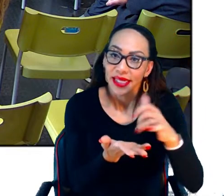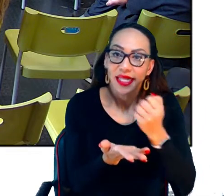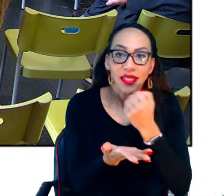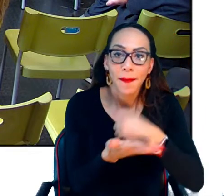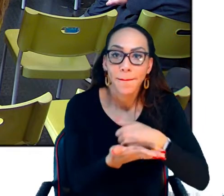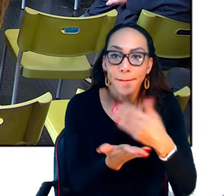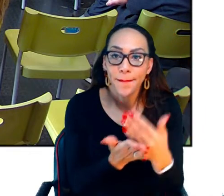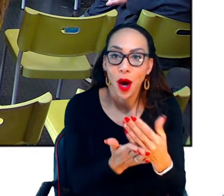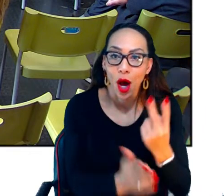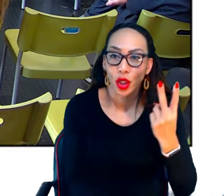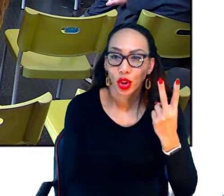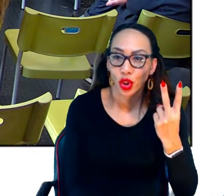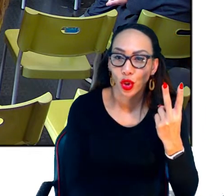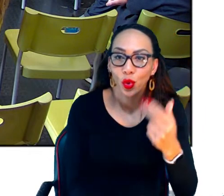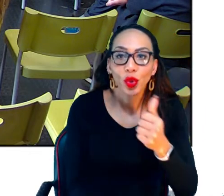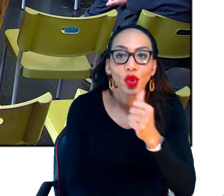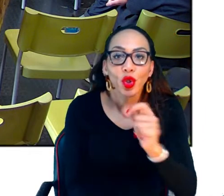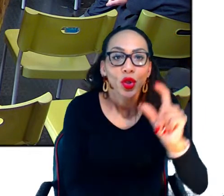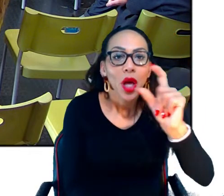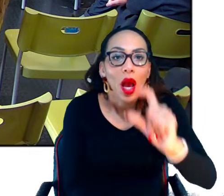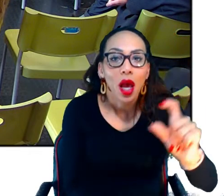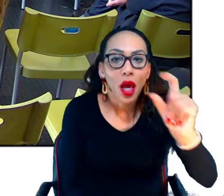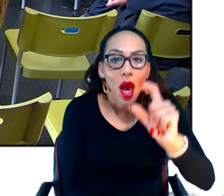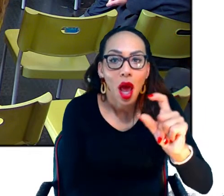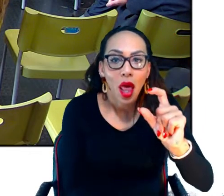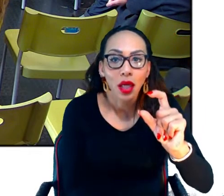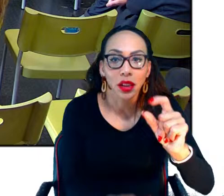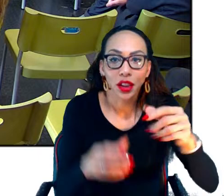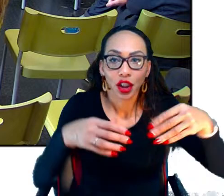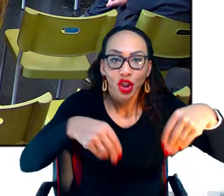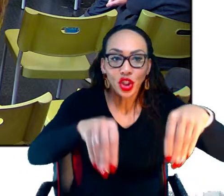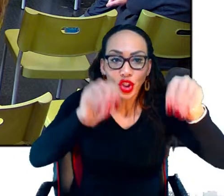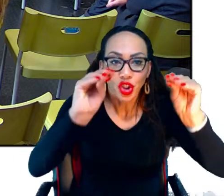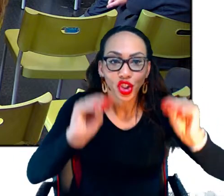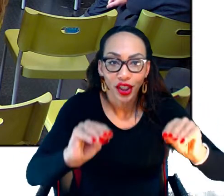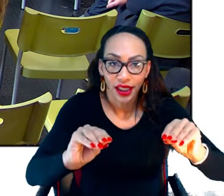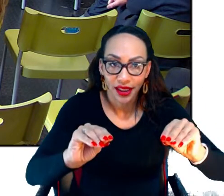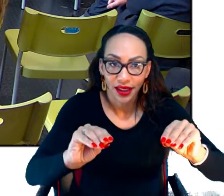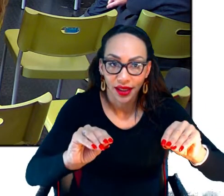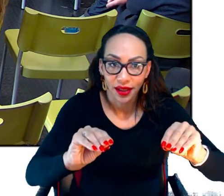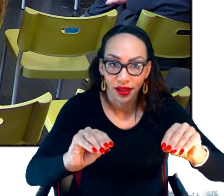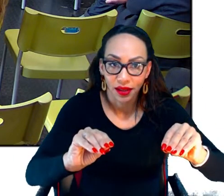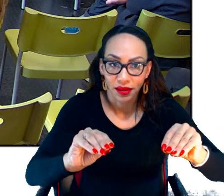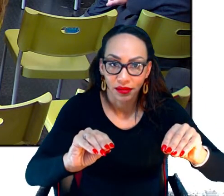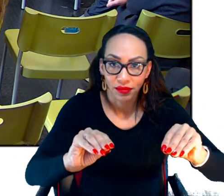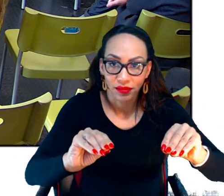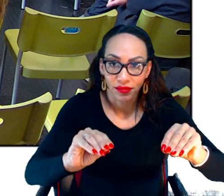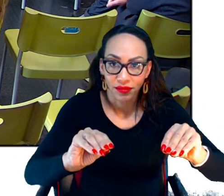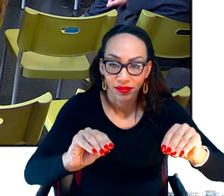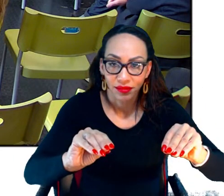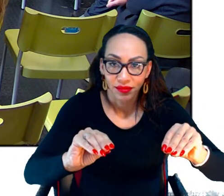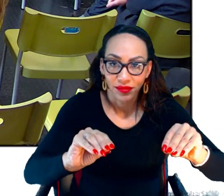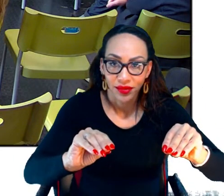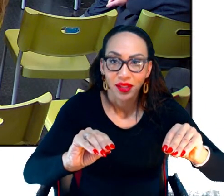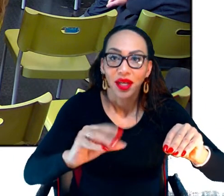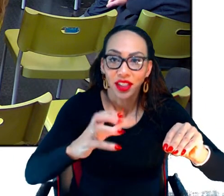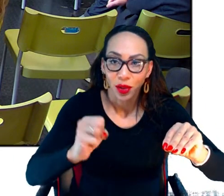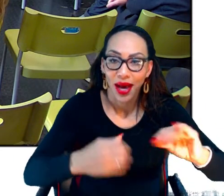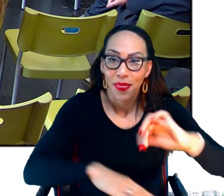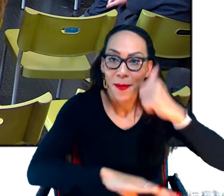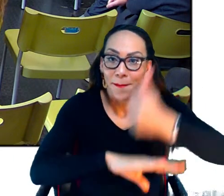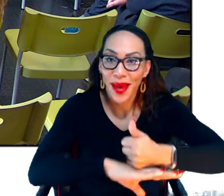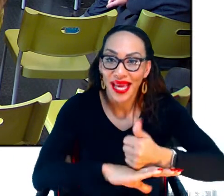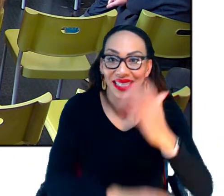using coloured sheets, but then also kind of placing the image on, doing layers as well. So kind of,